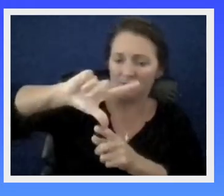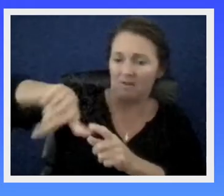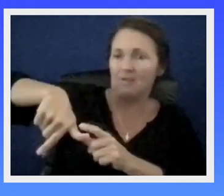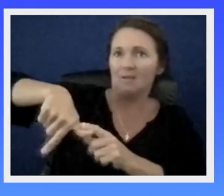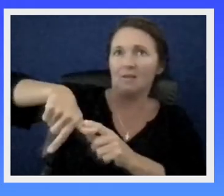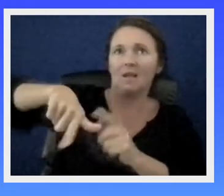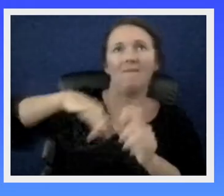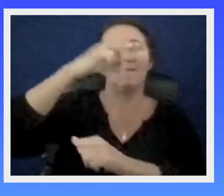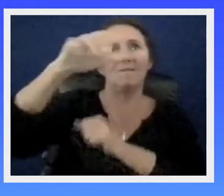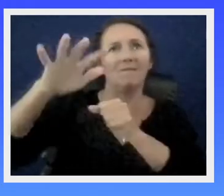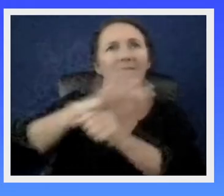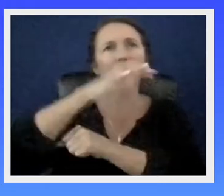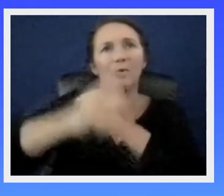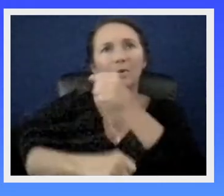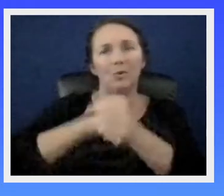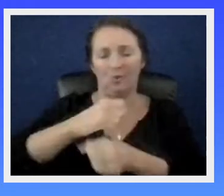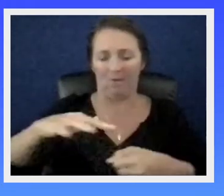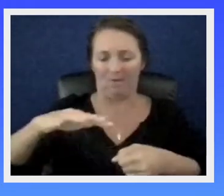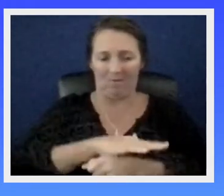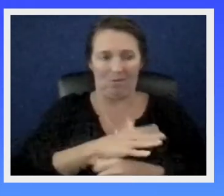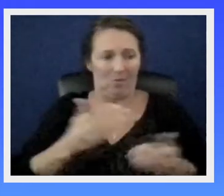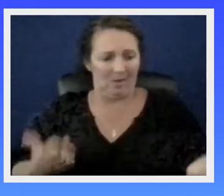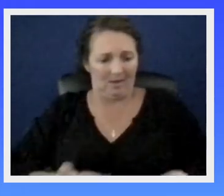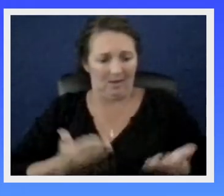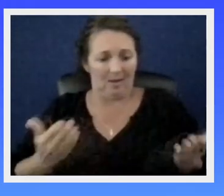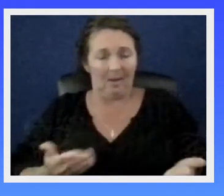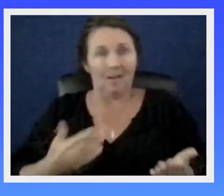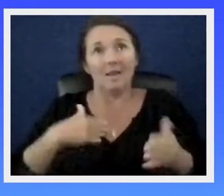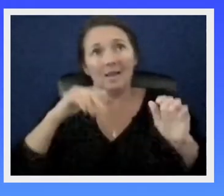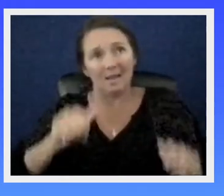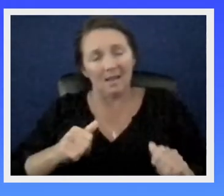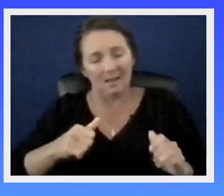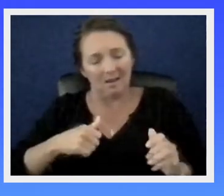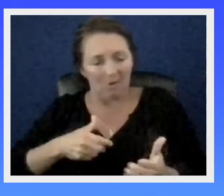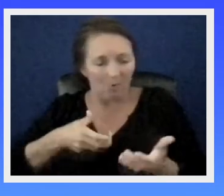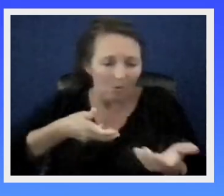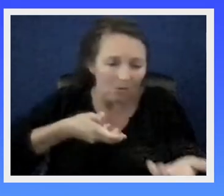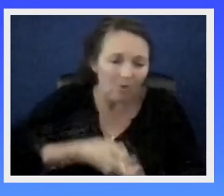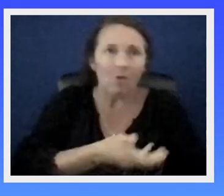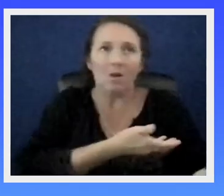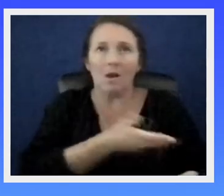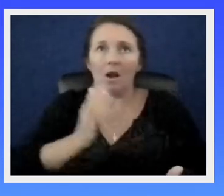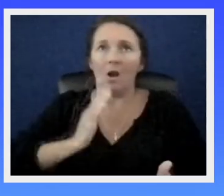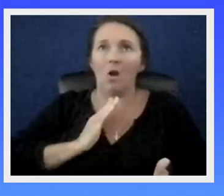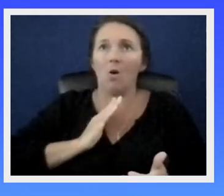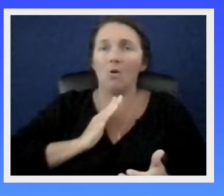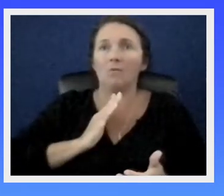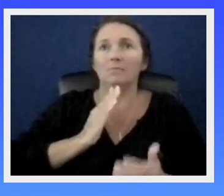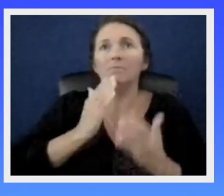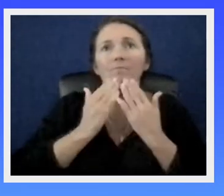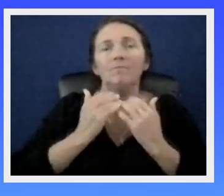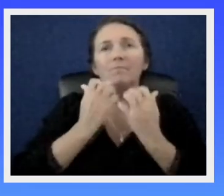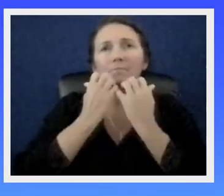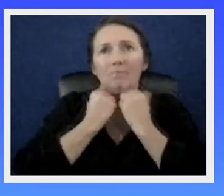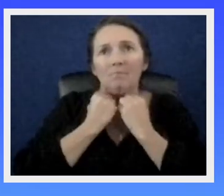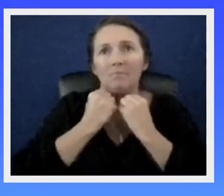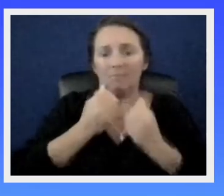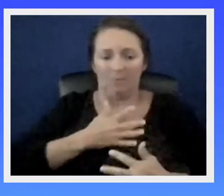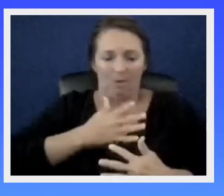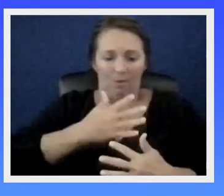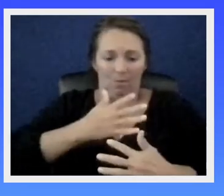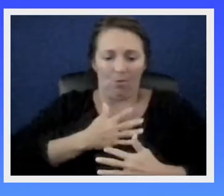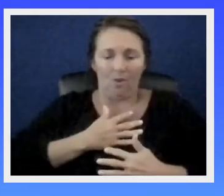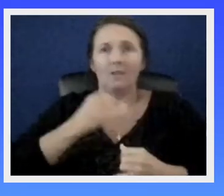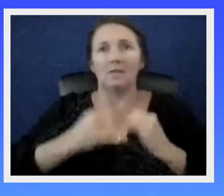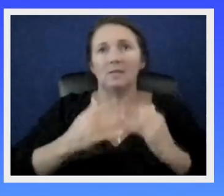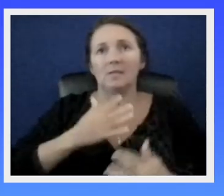Full here. May we pour wholeness into each other, breath by breath by.